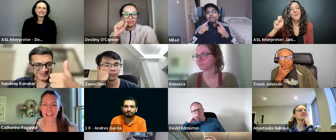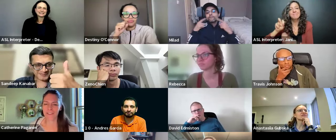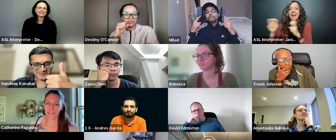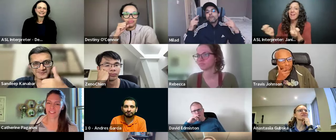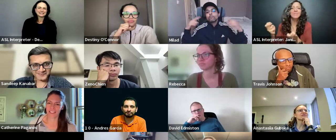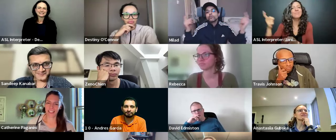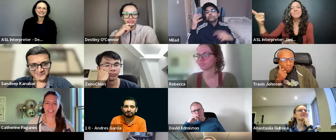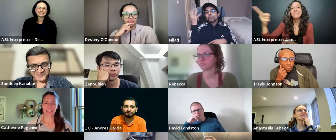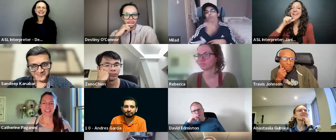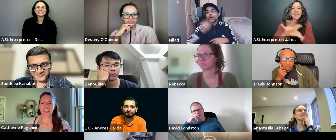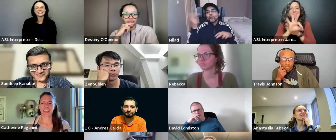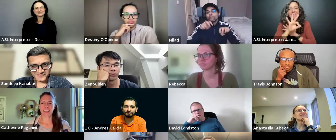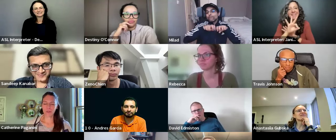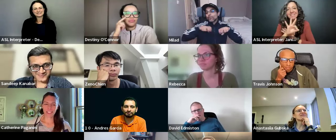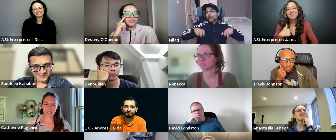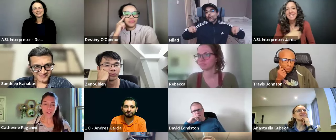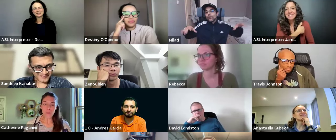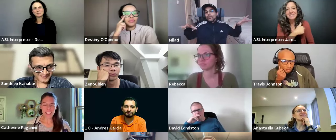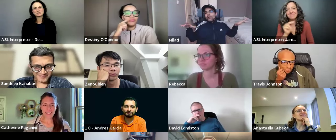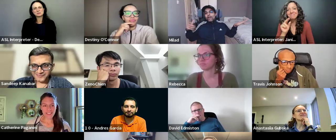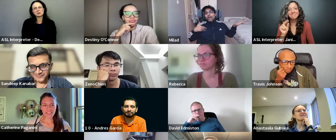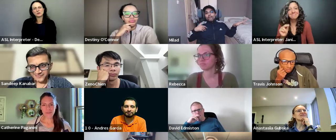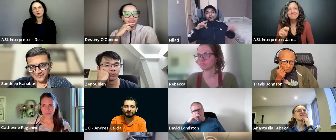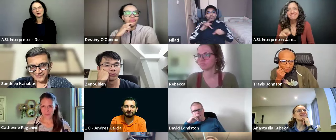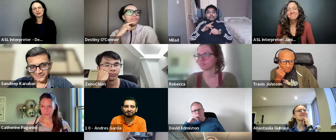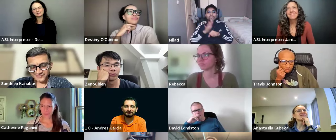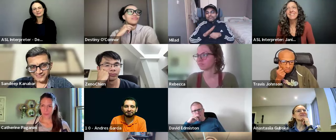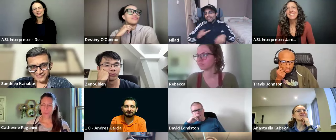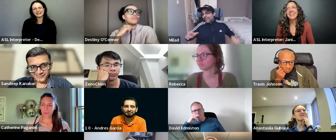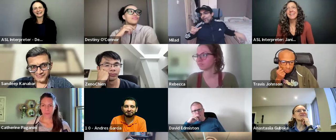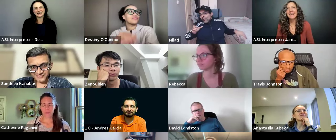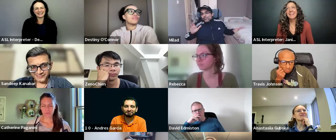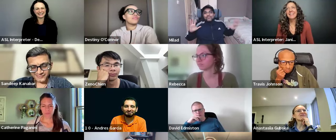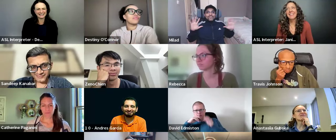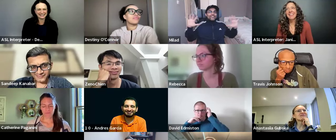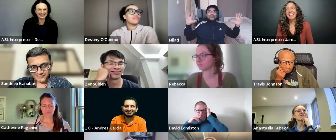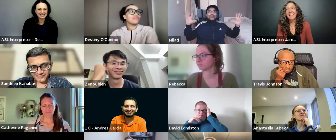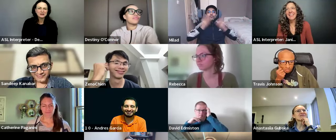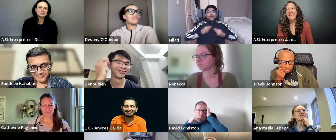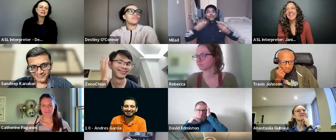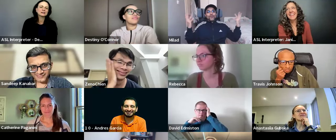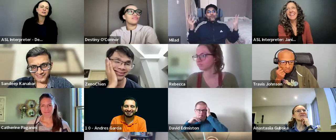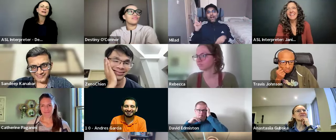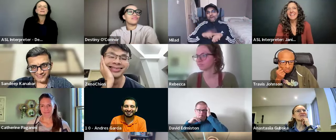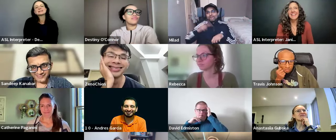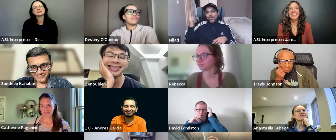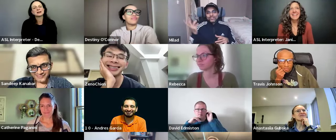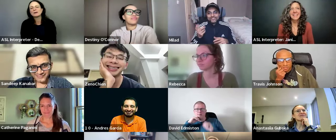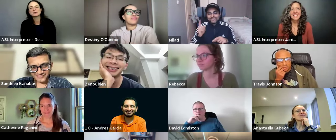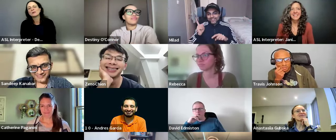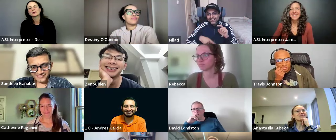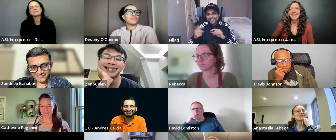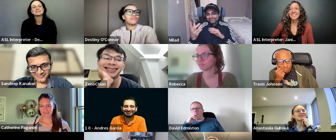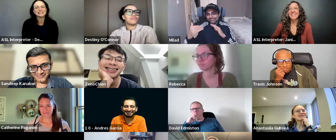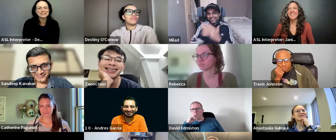didn't have like Yeah, totally new it was a ideas. beautiful panel. Yeah. Sitting there drinking my soda